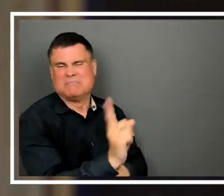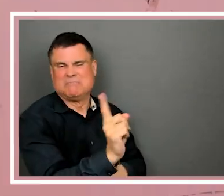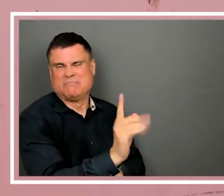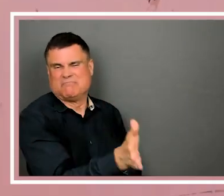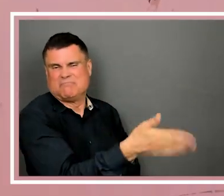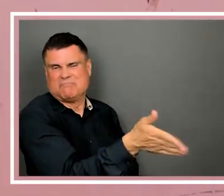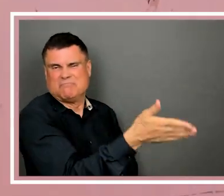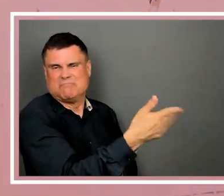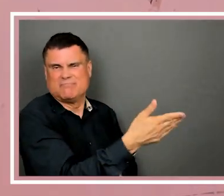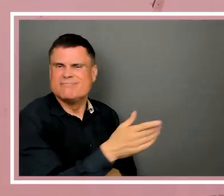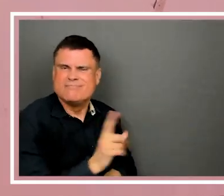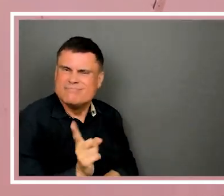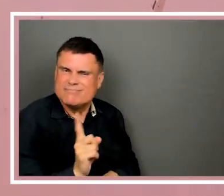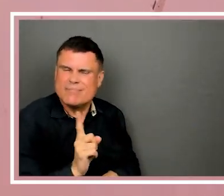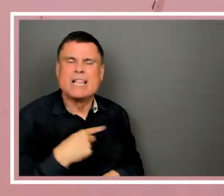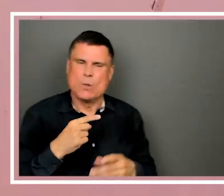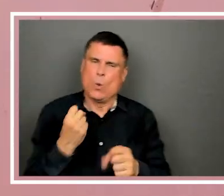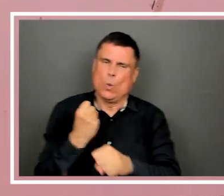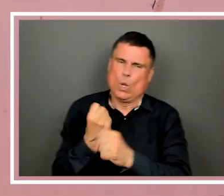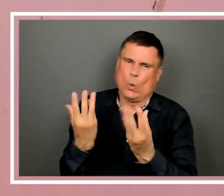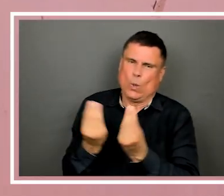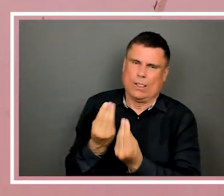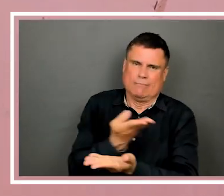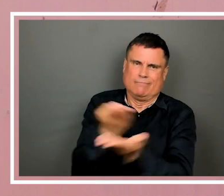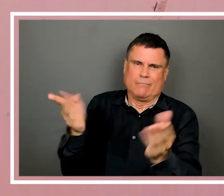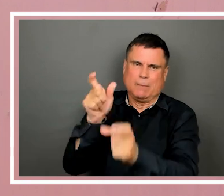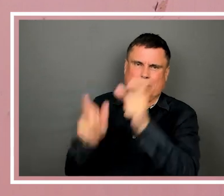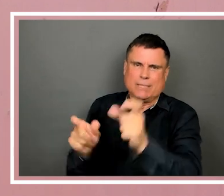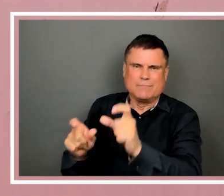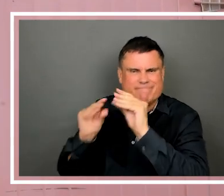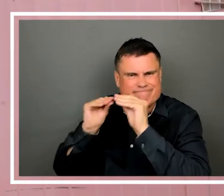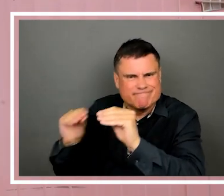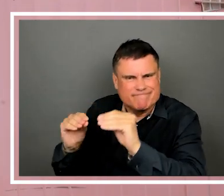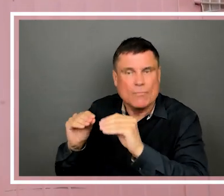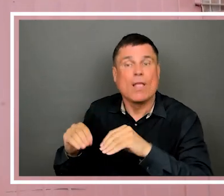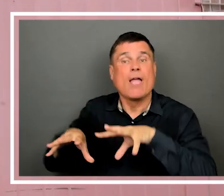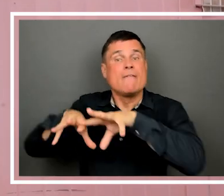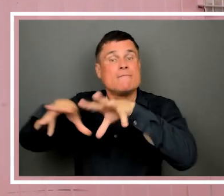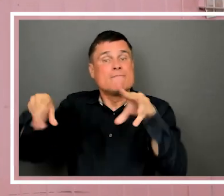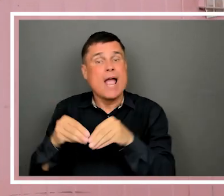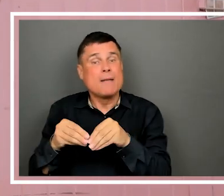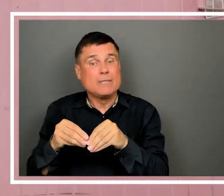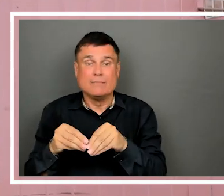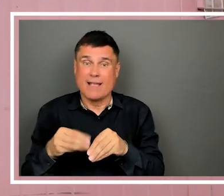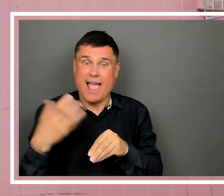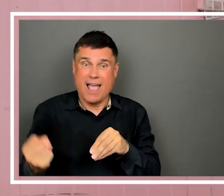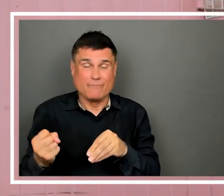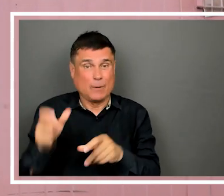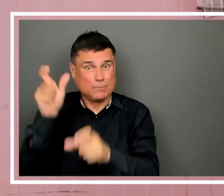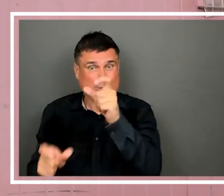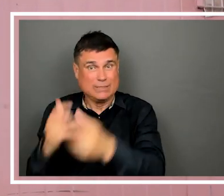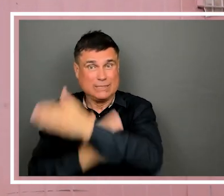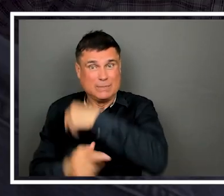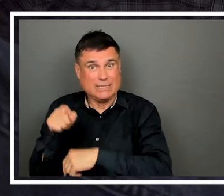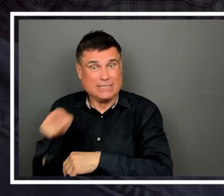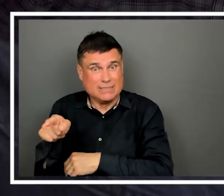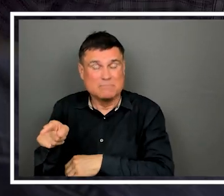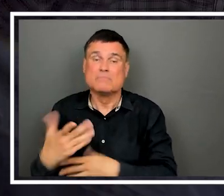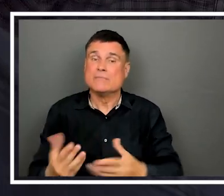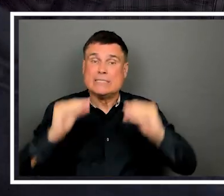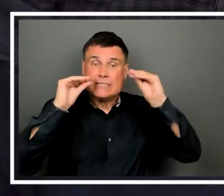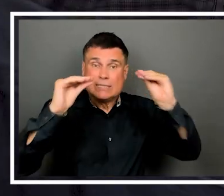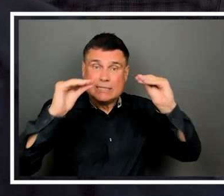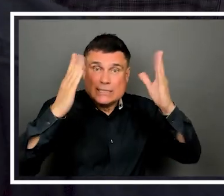education. So, we have to work with people. We have to make sure that families of persons with disabilities,